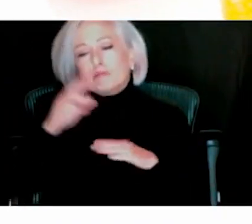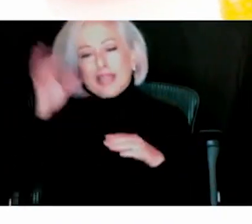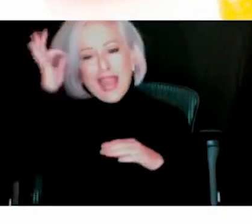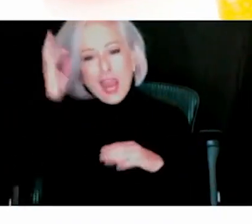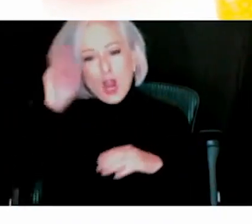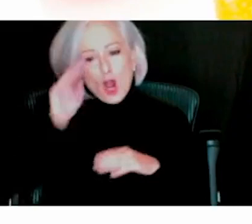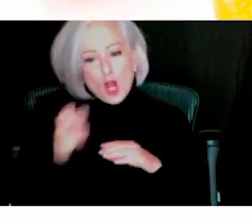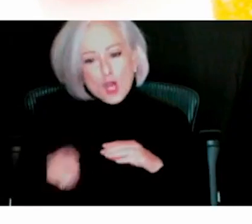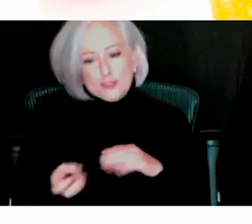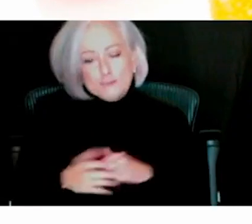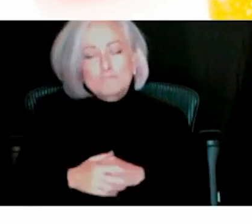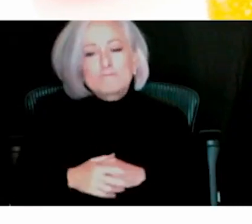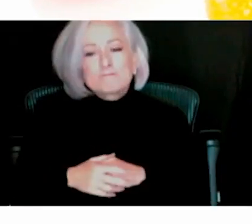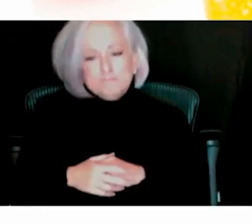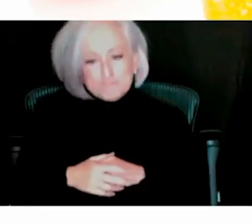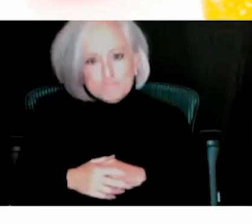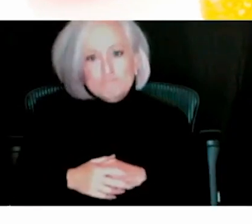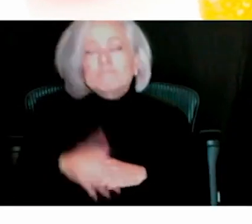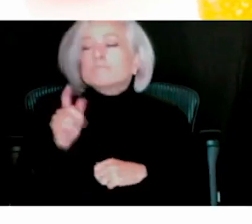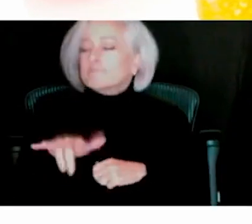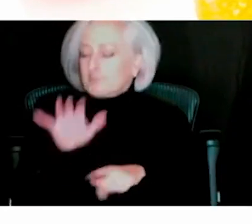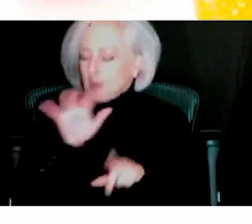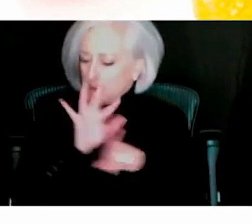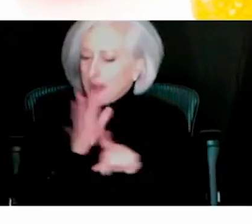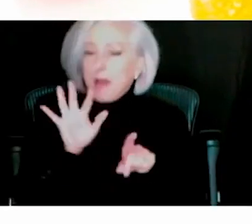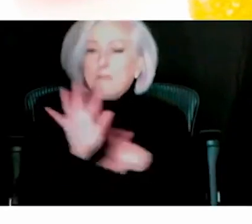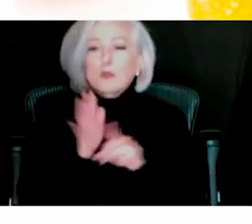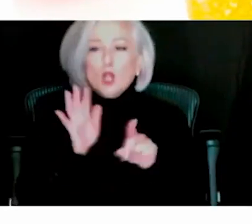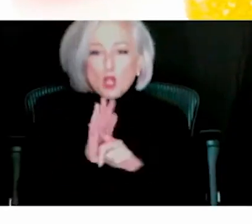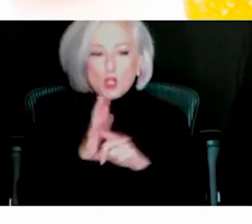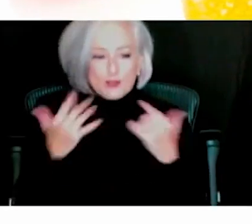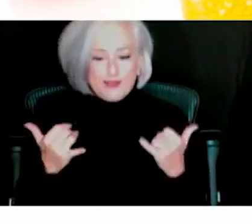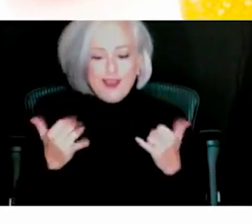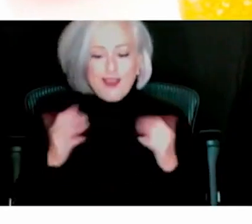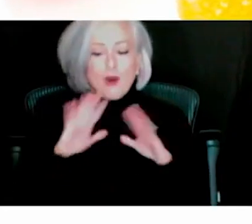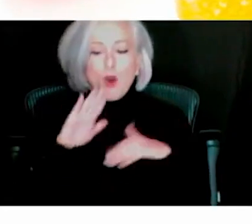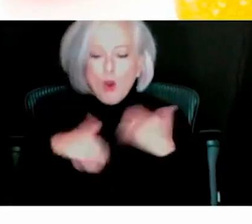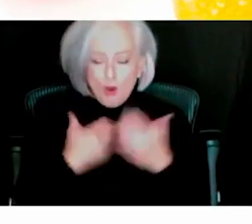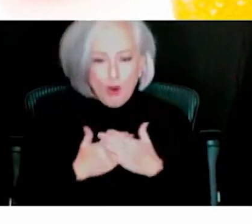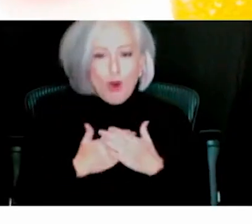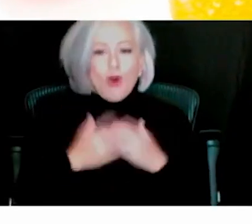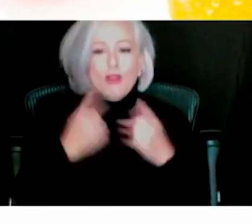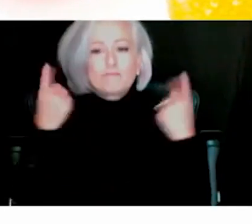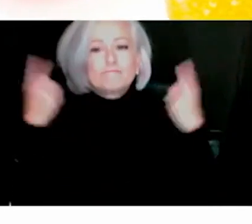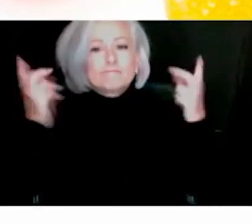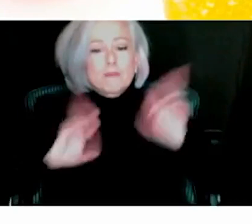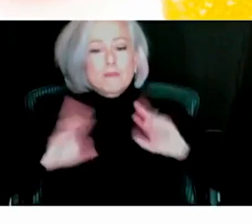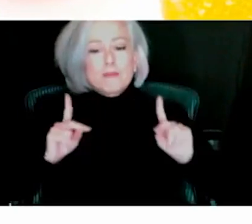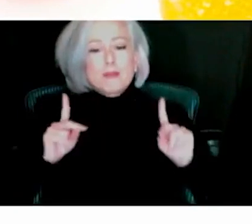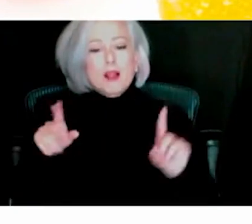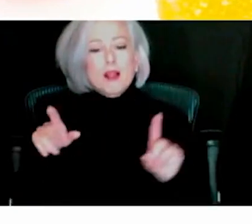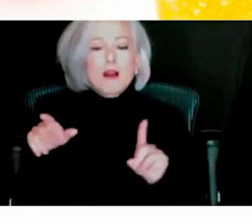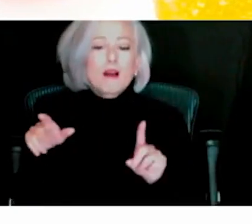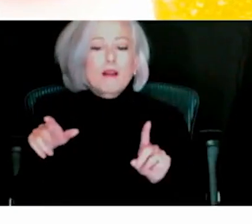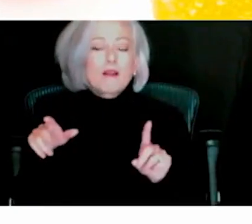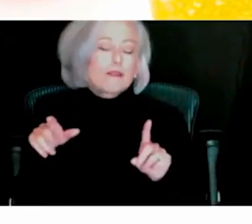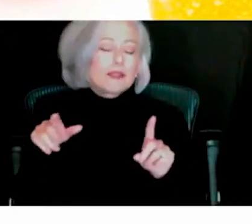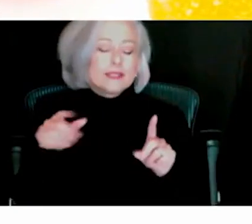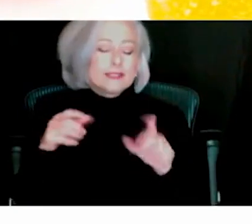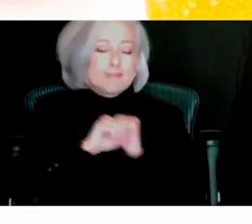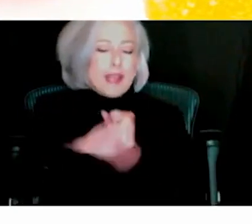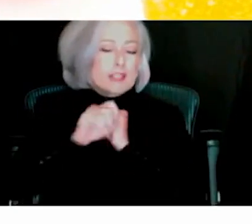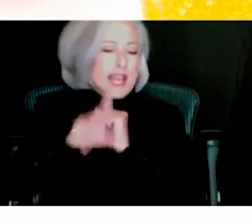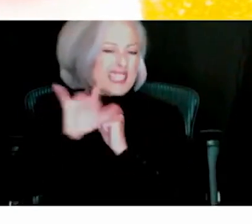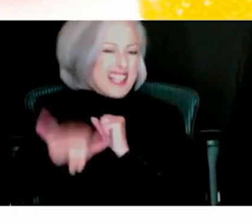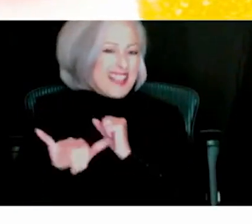so they're very popular right now. You know, all the celebrities are endorsing them on social media. You know, they come in like cute little gummy